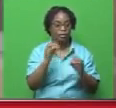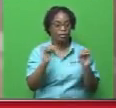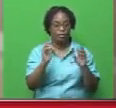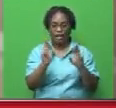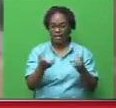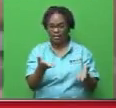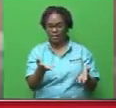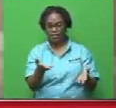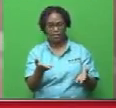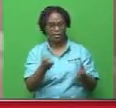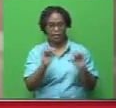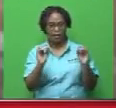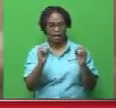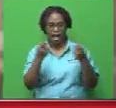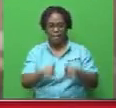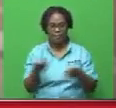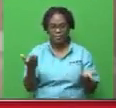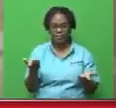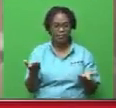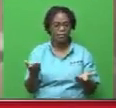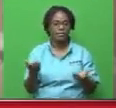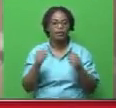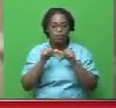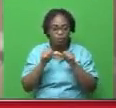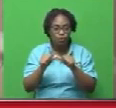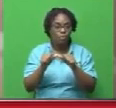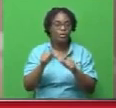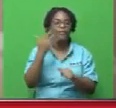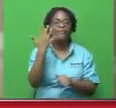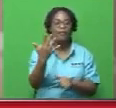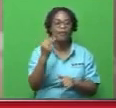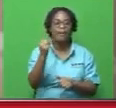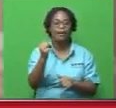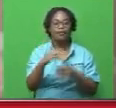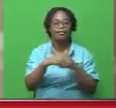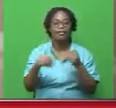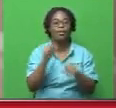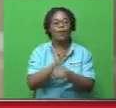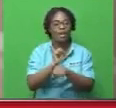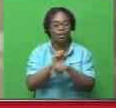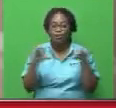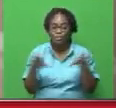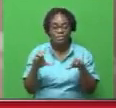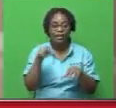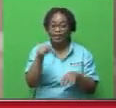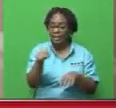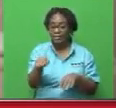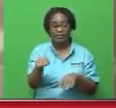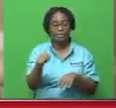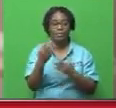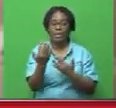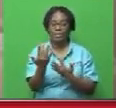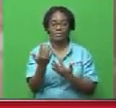still $5 million worth of work to be done in that office. Promised to them in September of 2020. Where